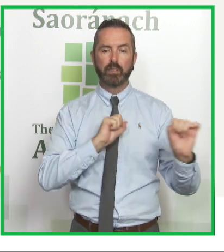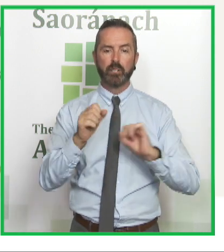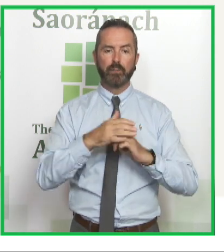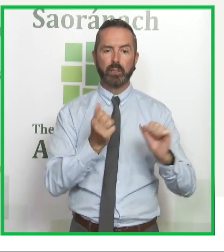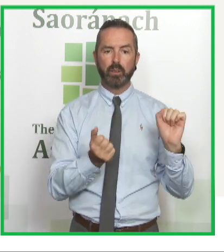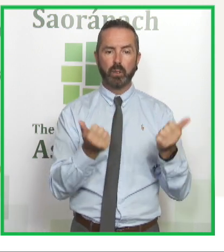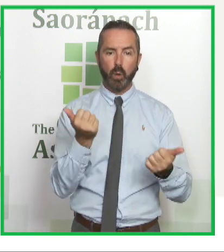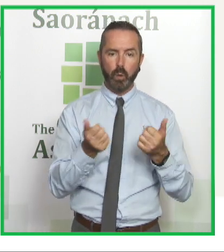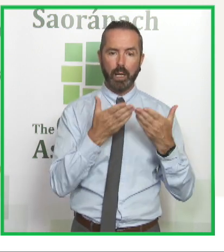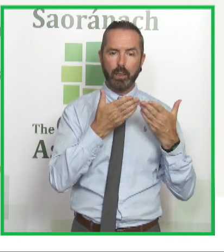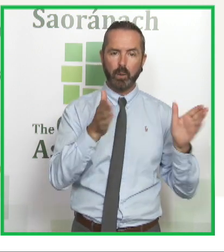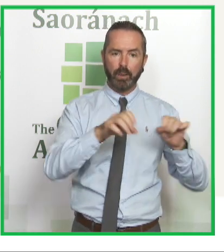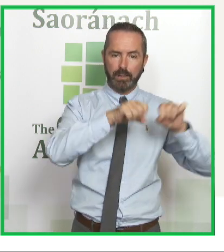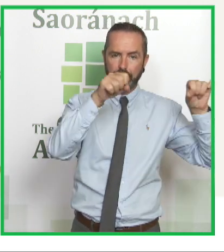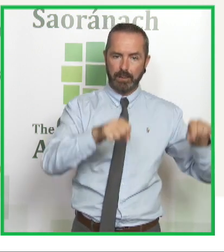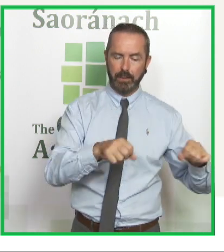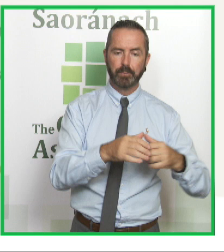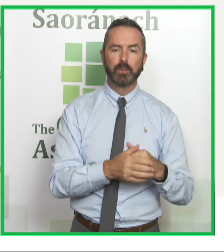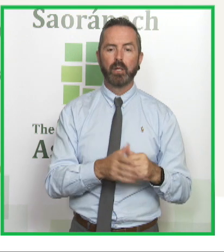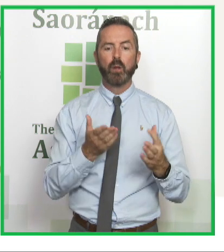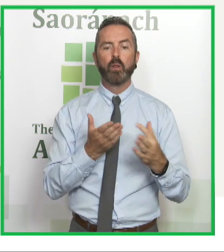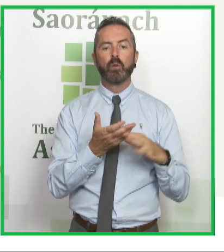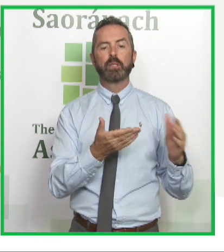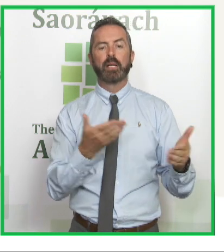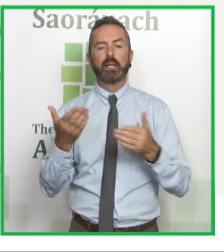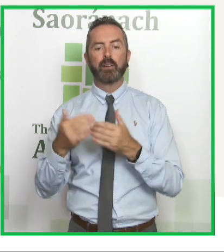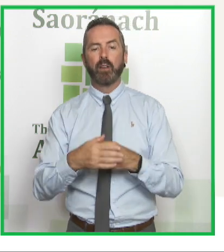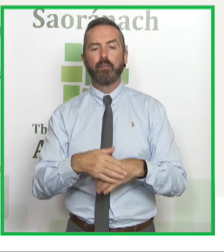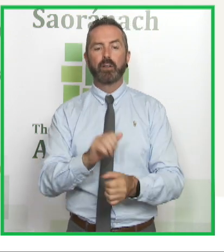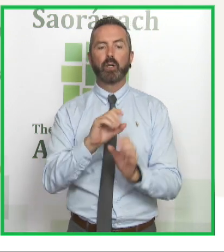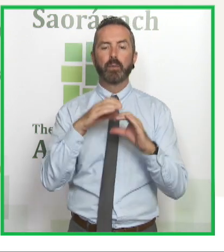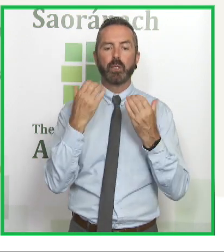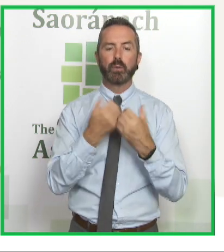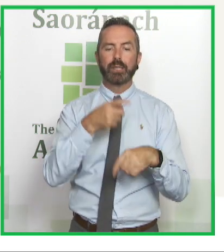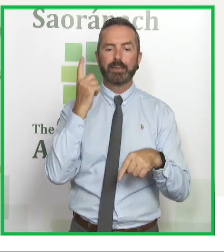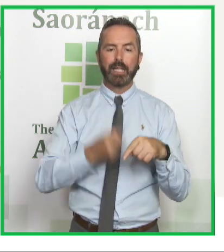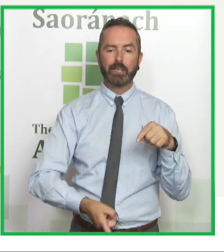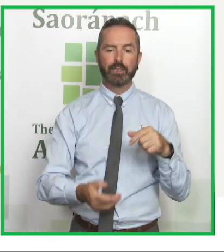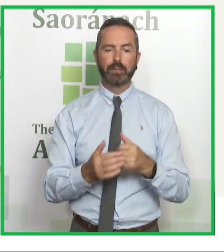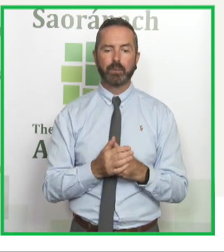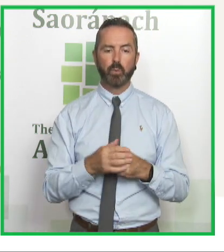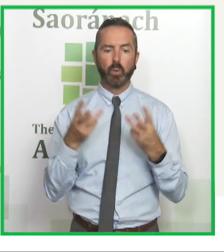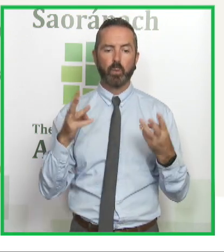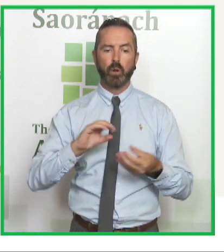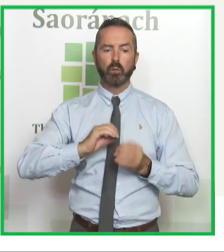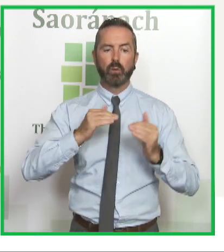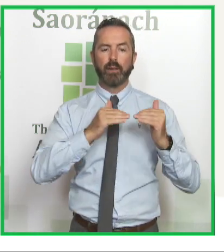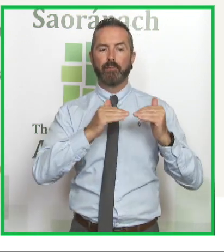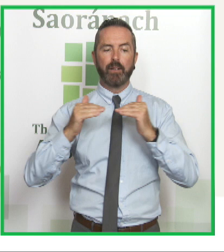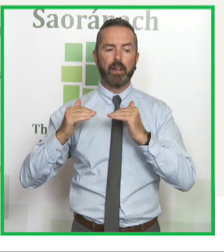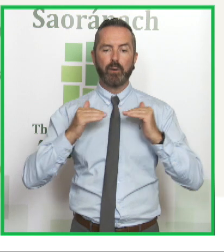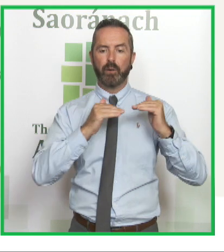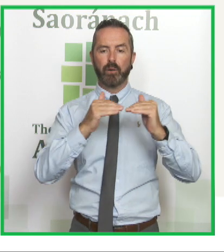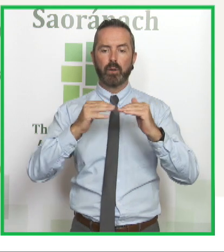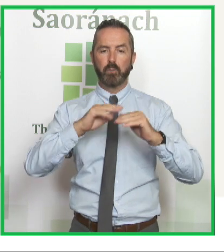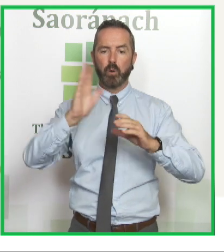wider criminal justice system through the delivery of community sanctions. We aim to create fairer and more inclusive communities